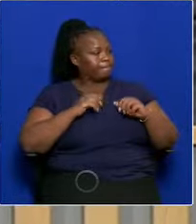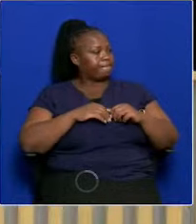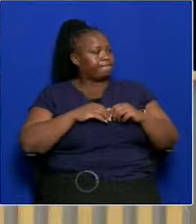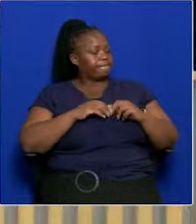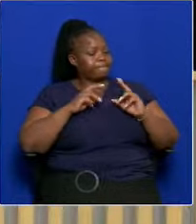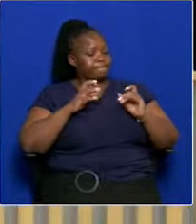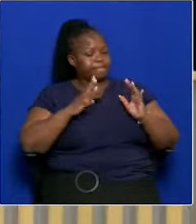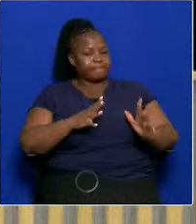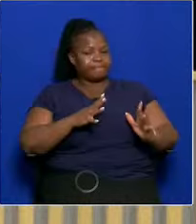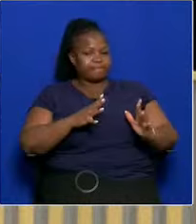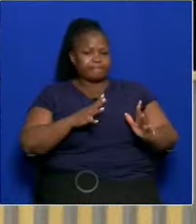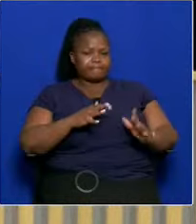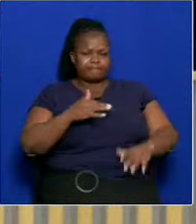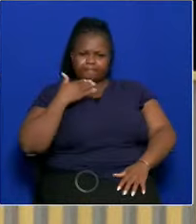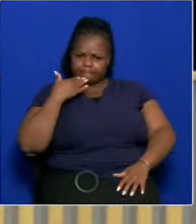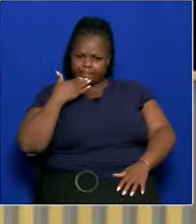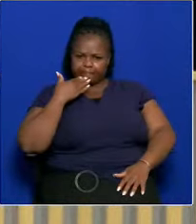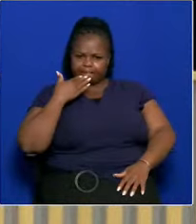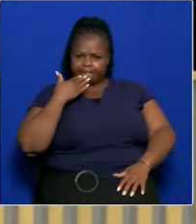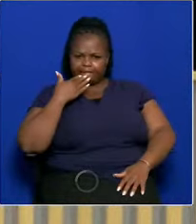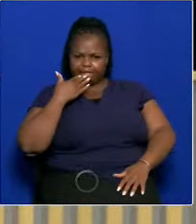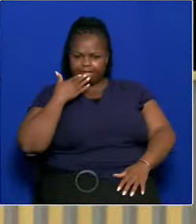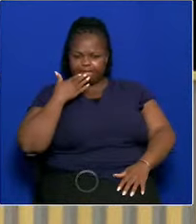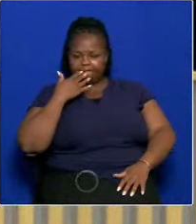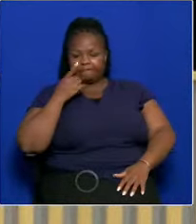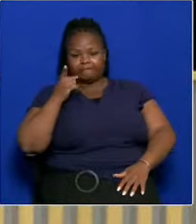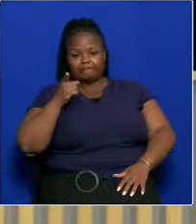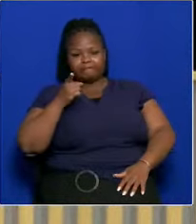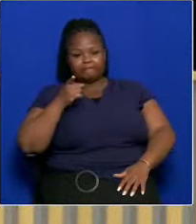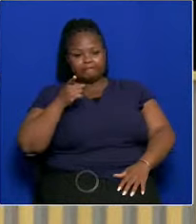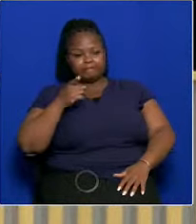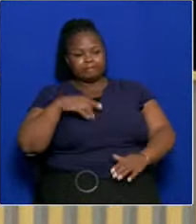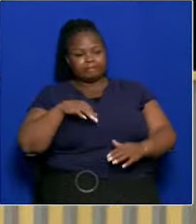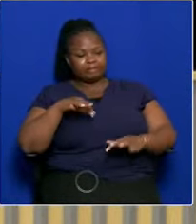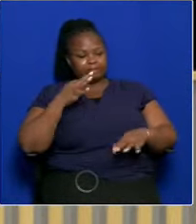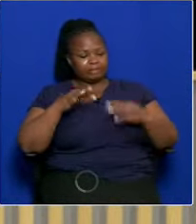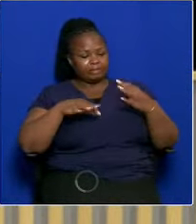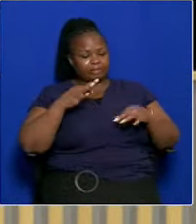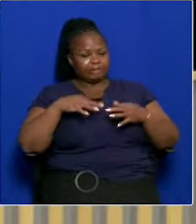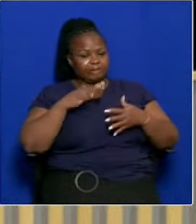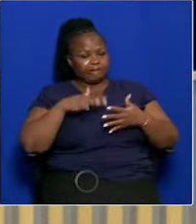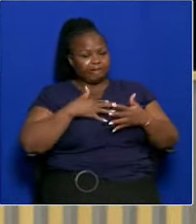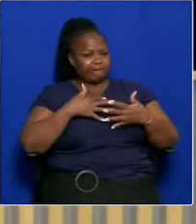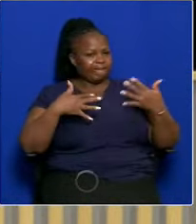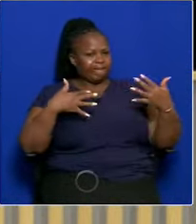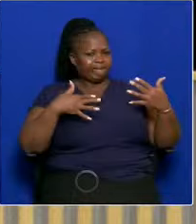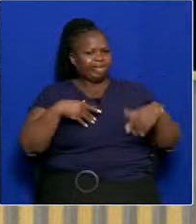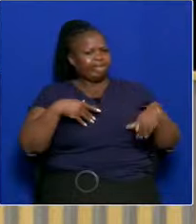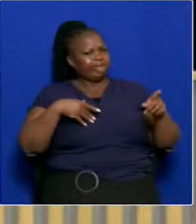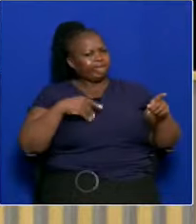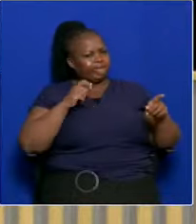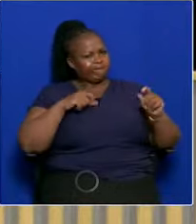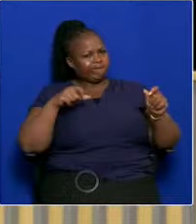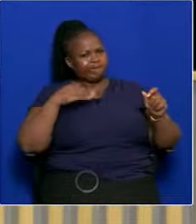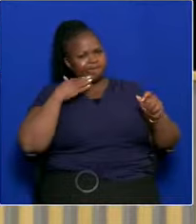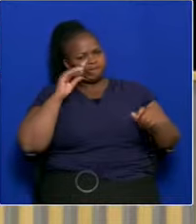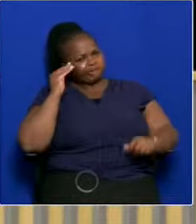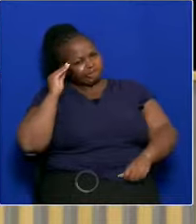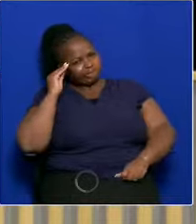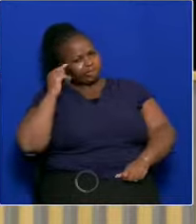out with this chart, analysis chart, it's the people who had interest who were investigating